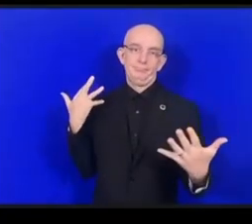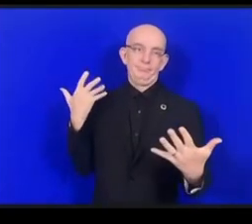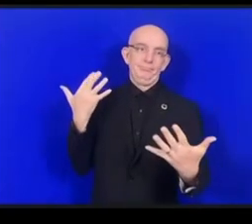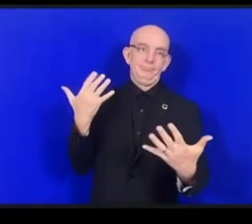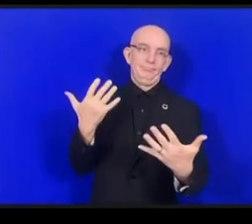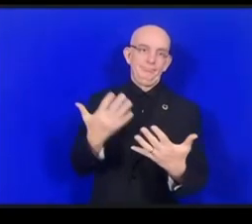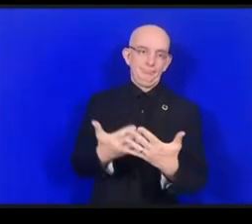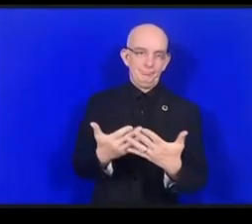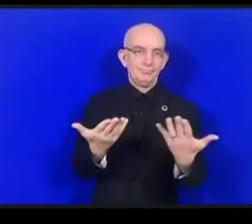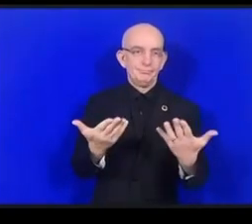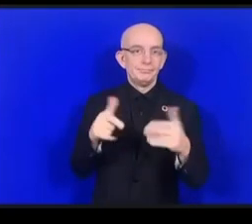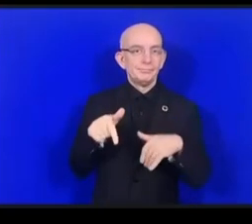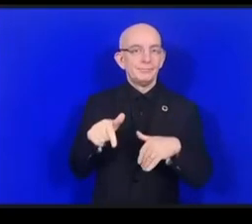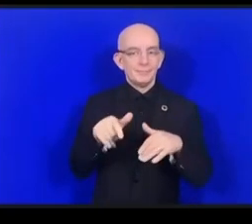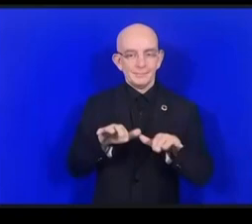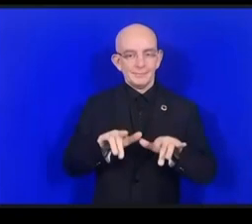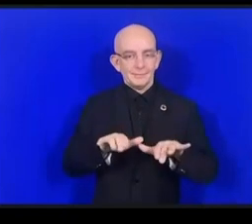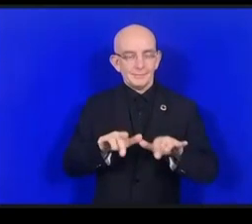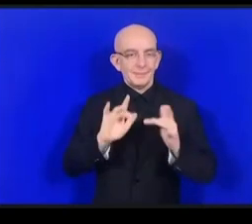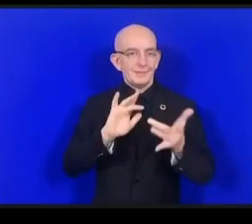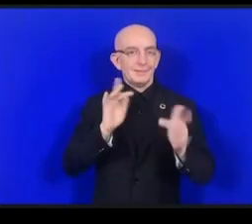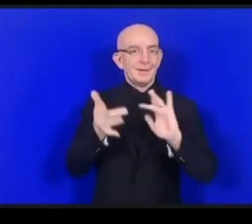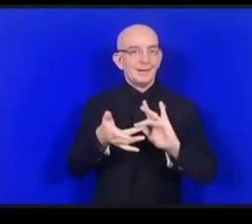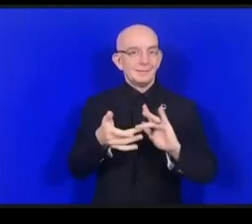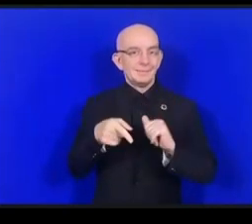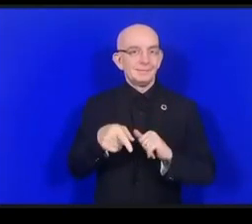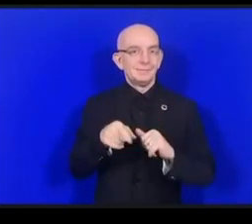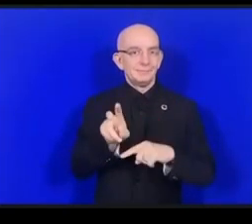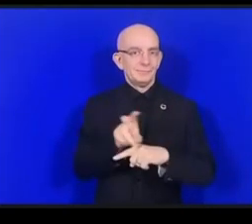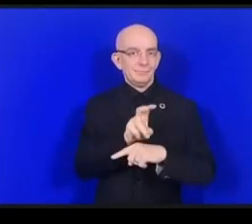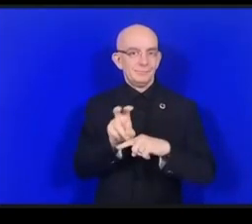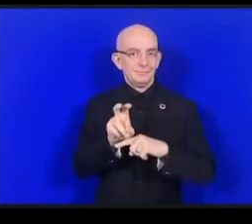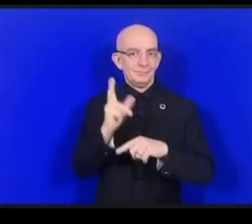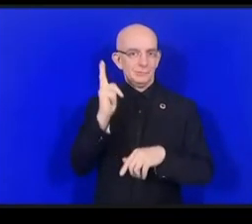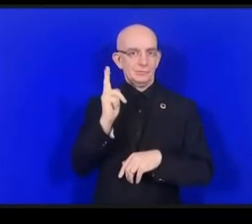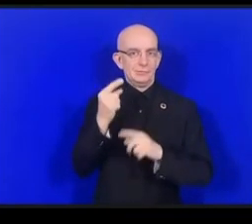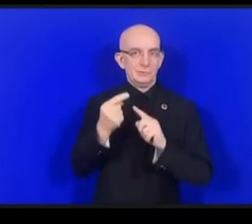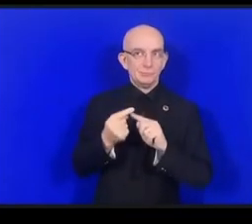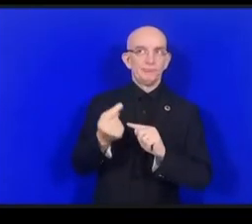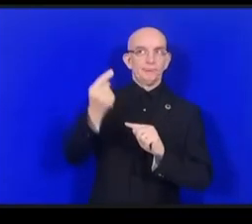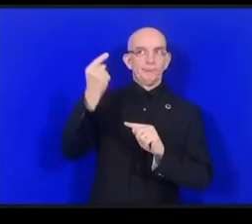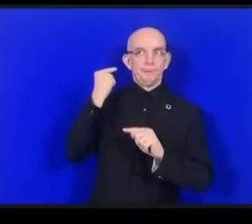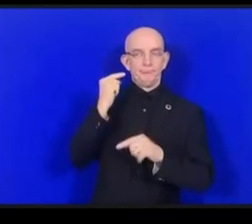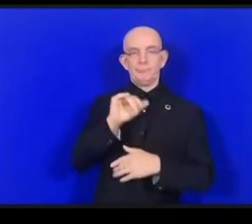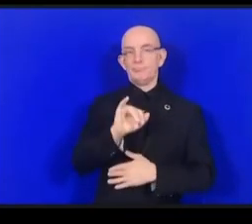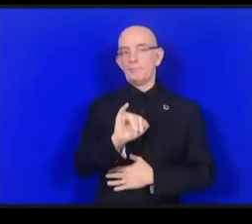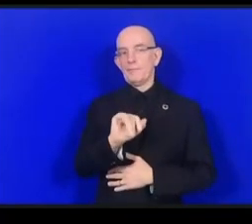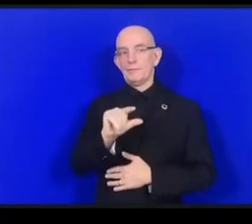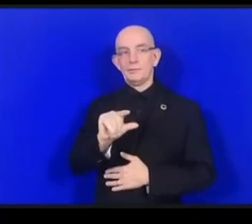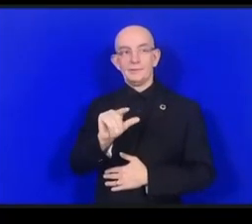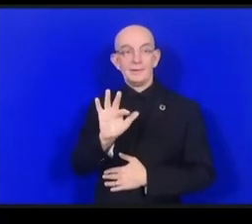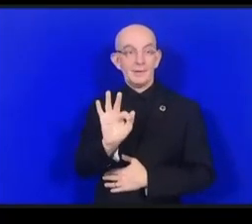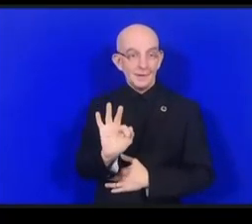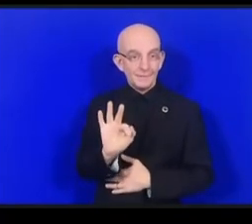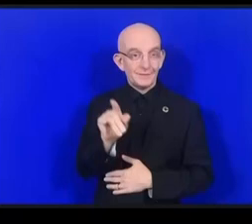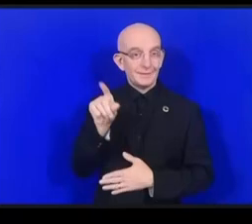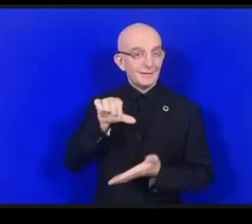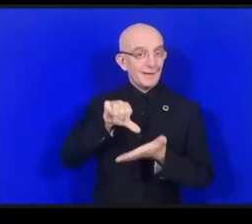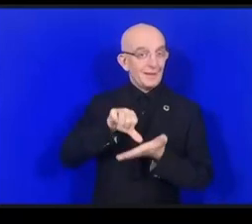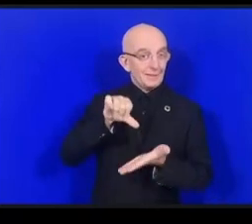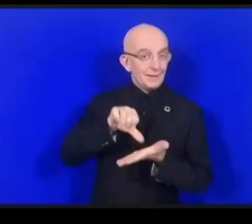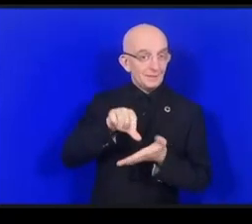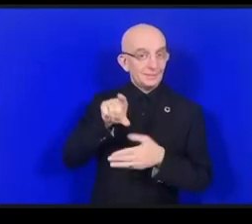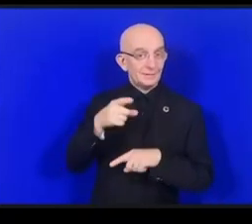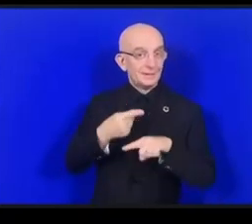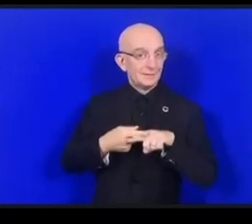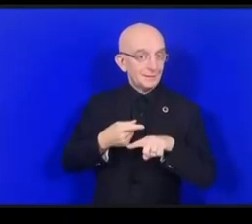in 2006. And the reason then was, you may well ask, it sounds a funny name, dynamic coalition.